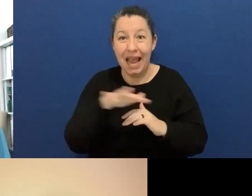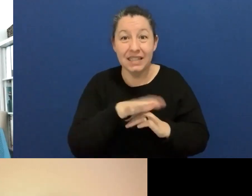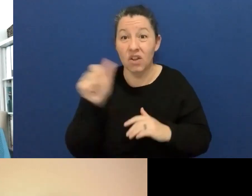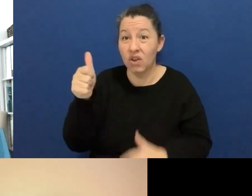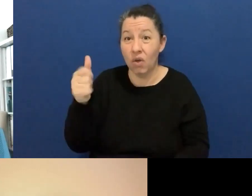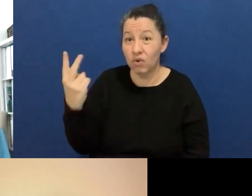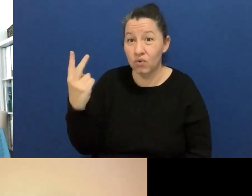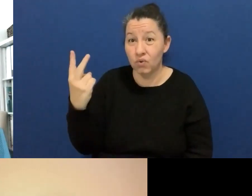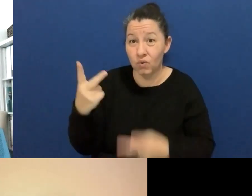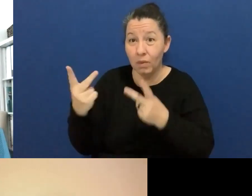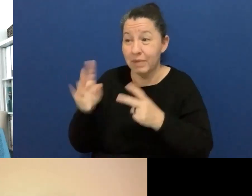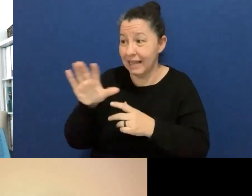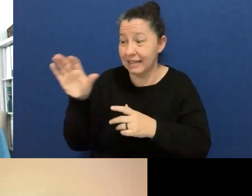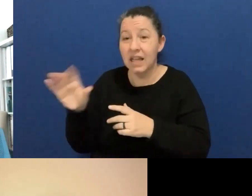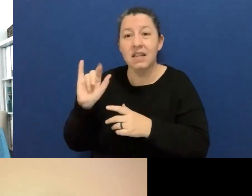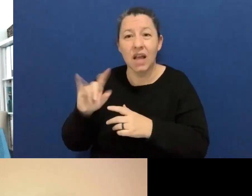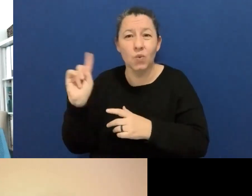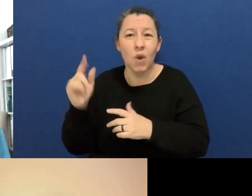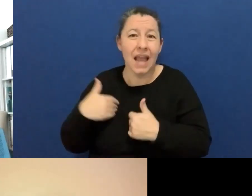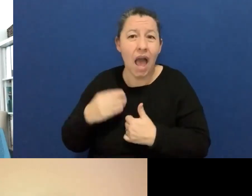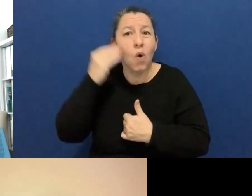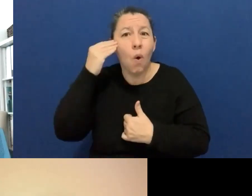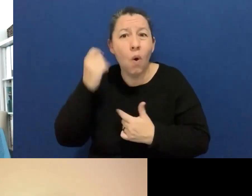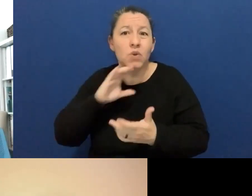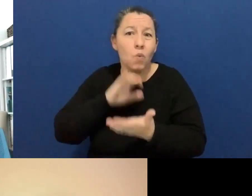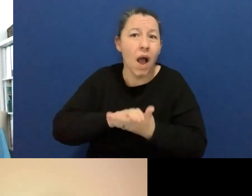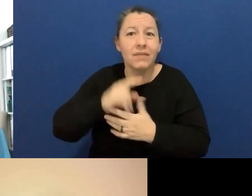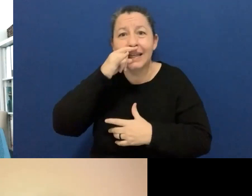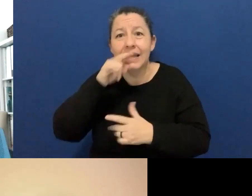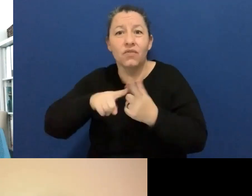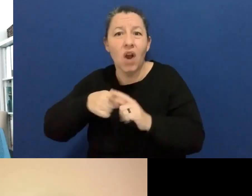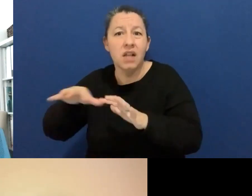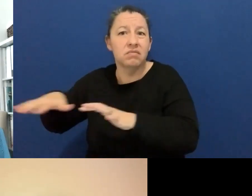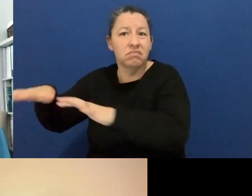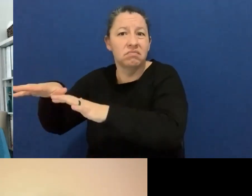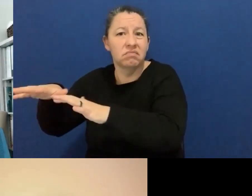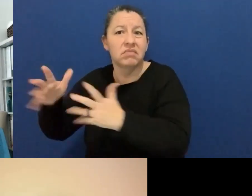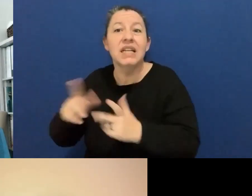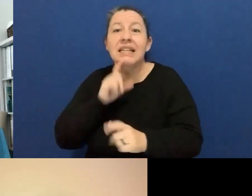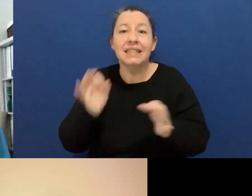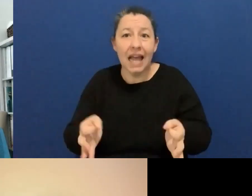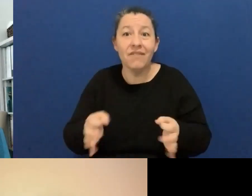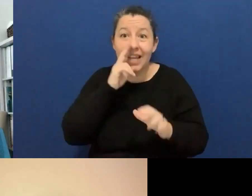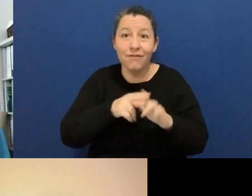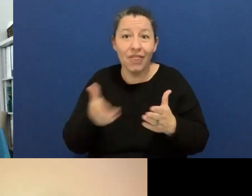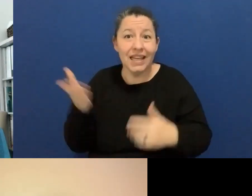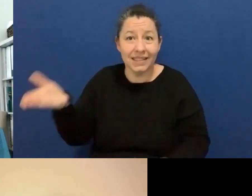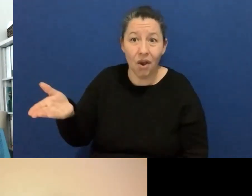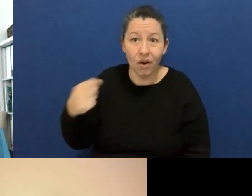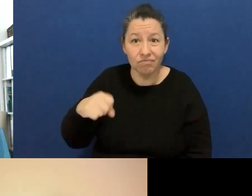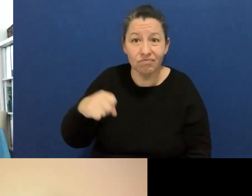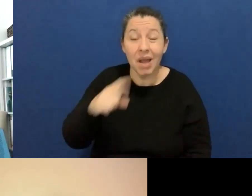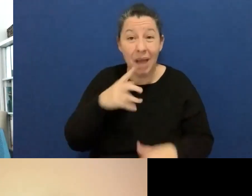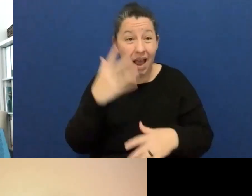they had their homes, where they had their wives and their kids and their friends, and definitely their fun events, right? Out in the